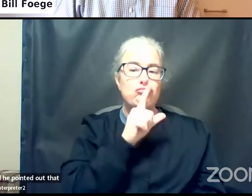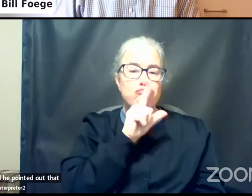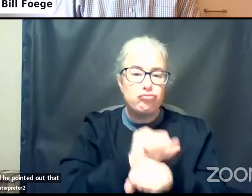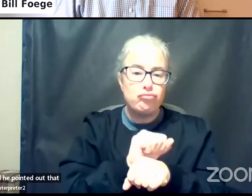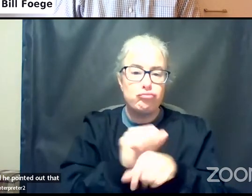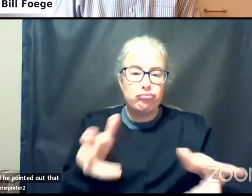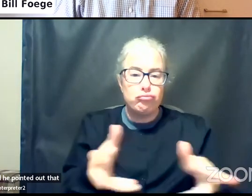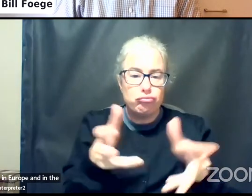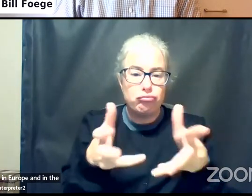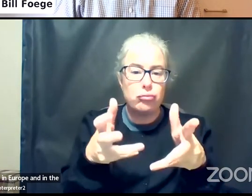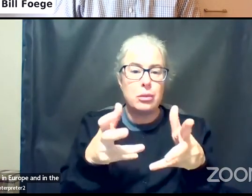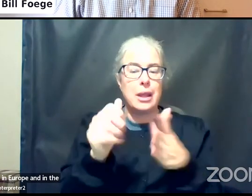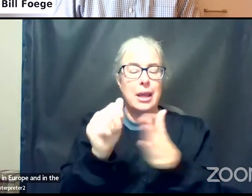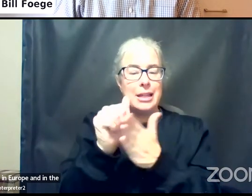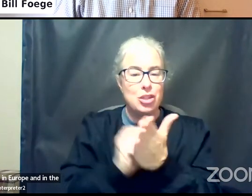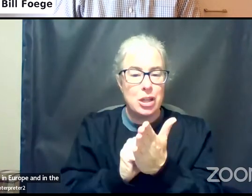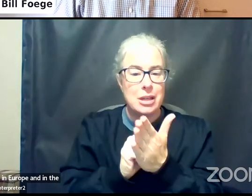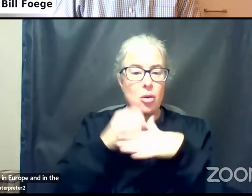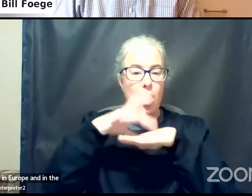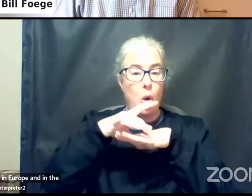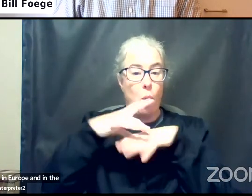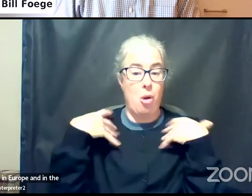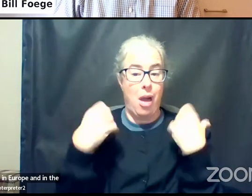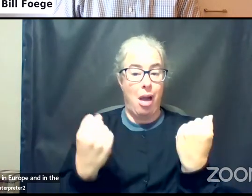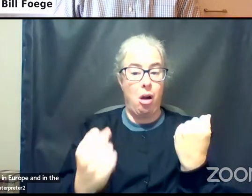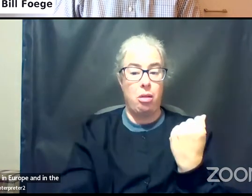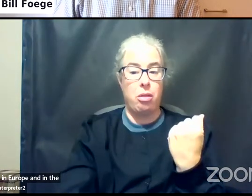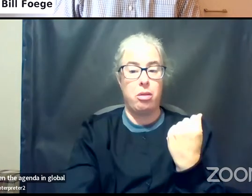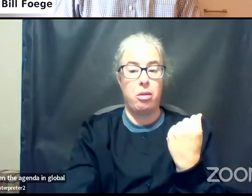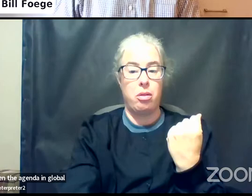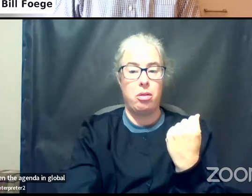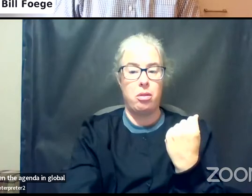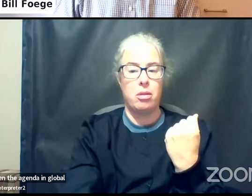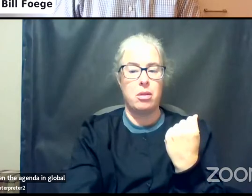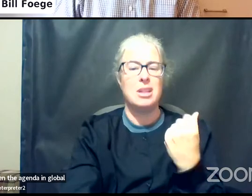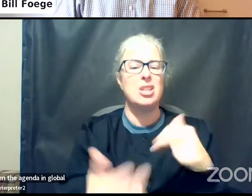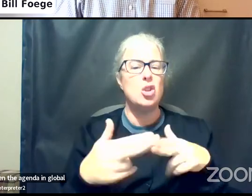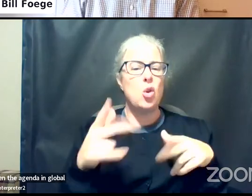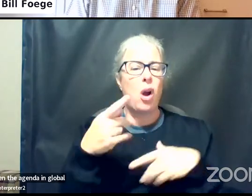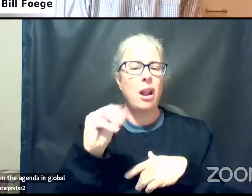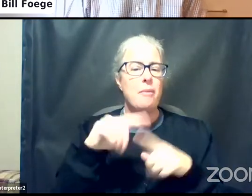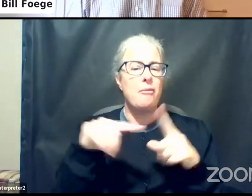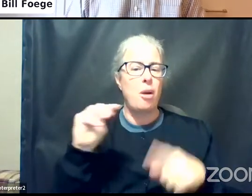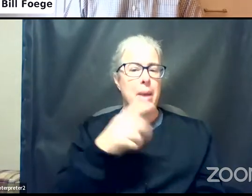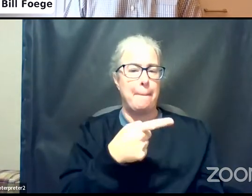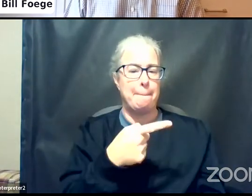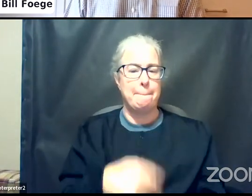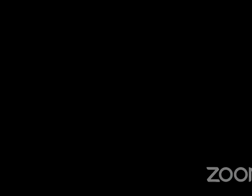really driven the agenda in global Health here's just a short clip from Maru